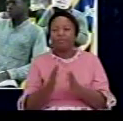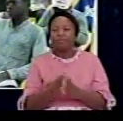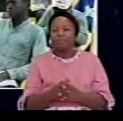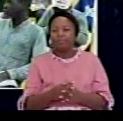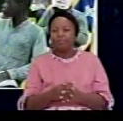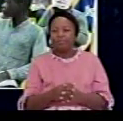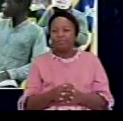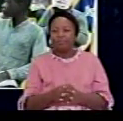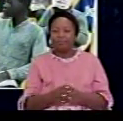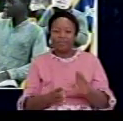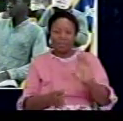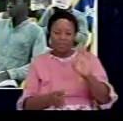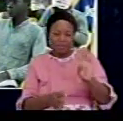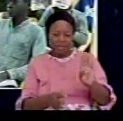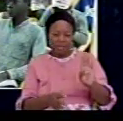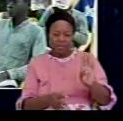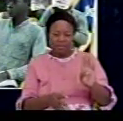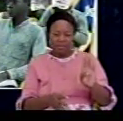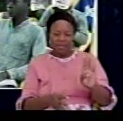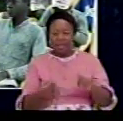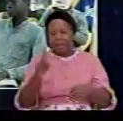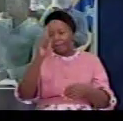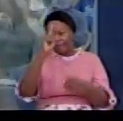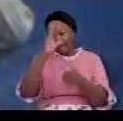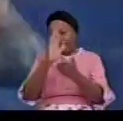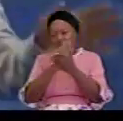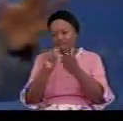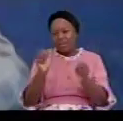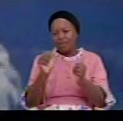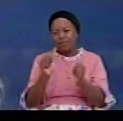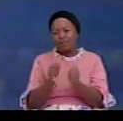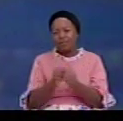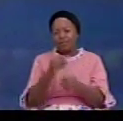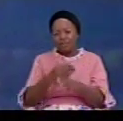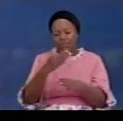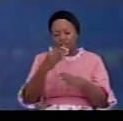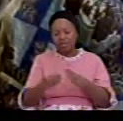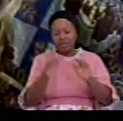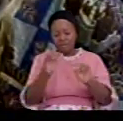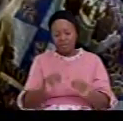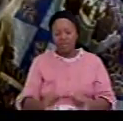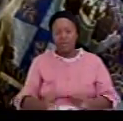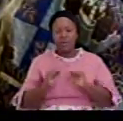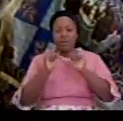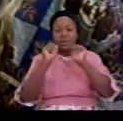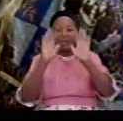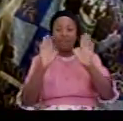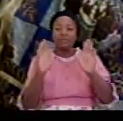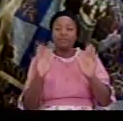Be believer with absolute surrender.